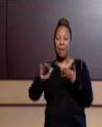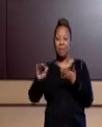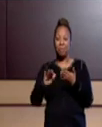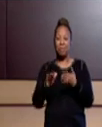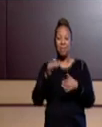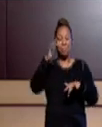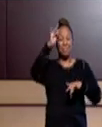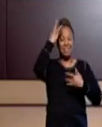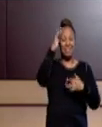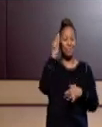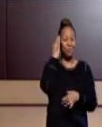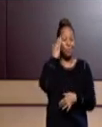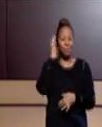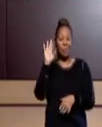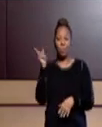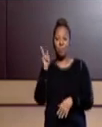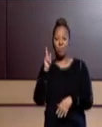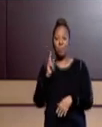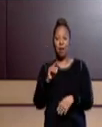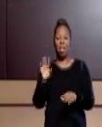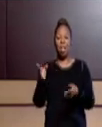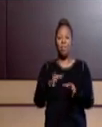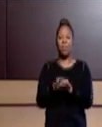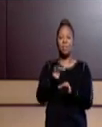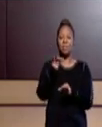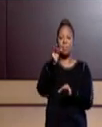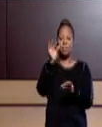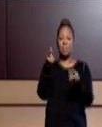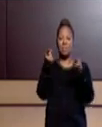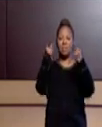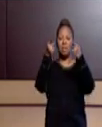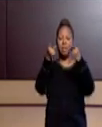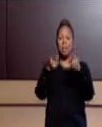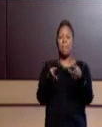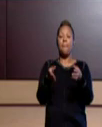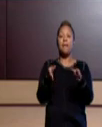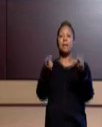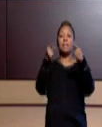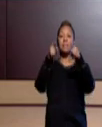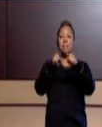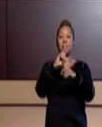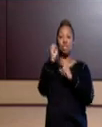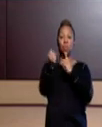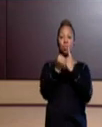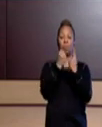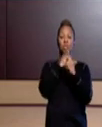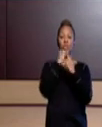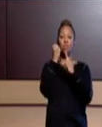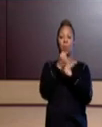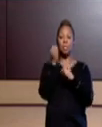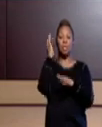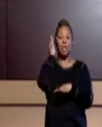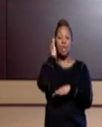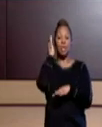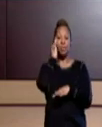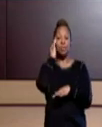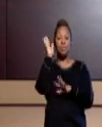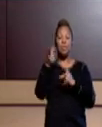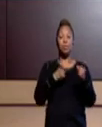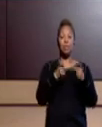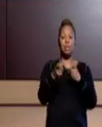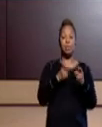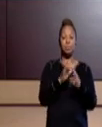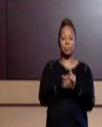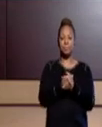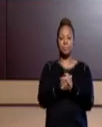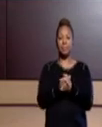Some of y'all don't like where you are. That is a present situation that you are in. And he knew that you could handle it. Can I tell